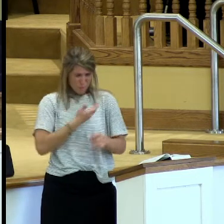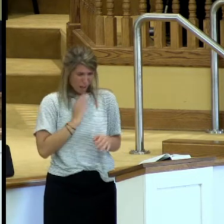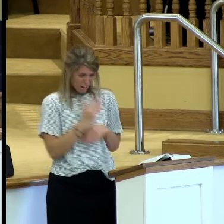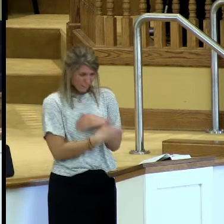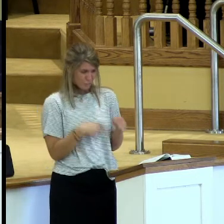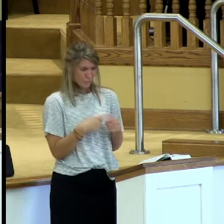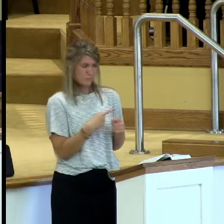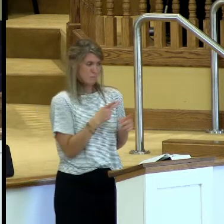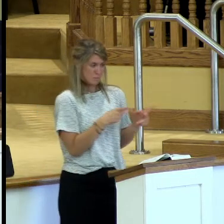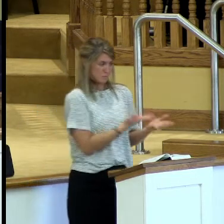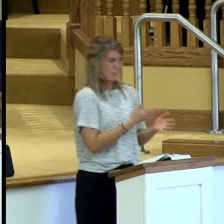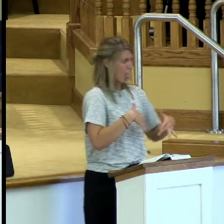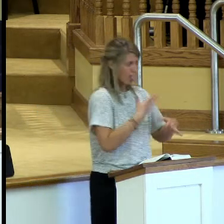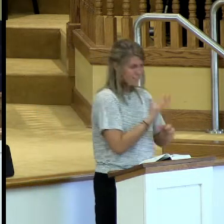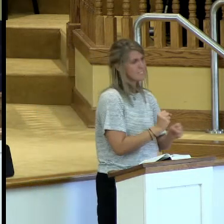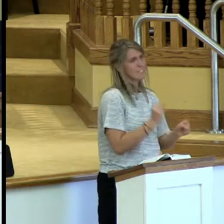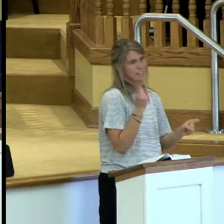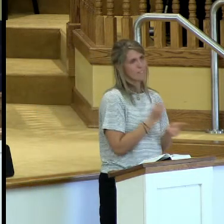take care of?